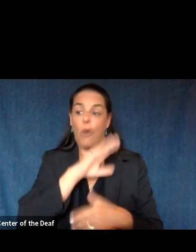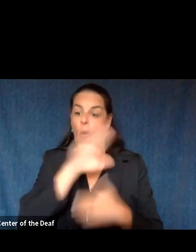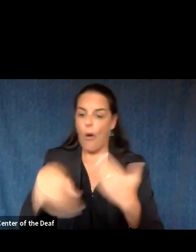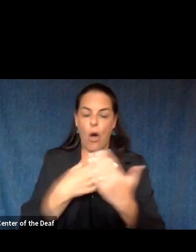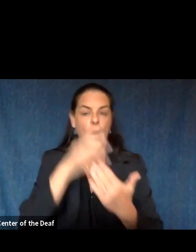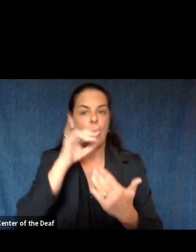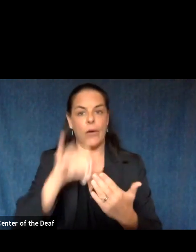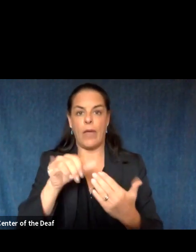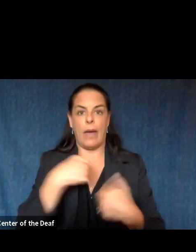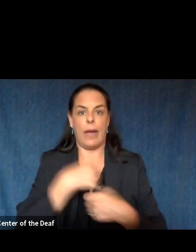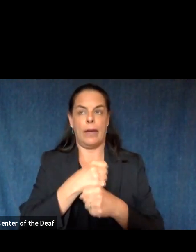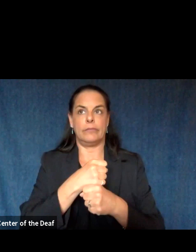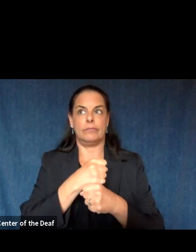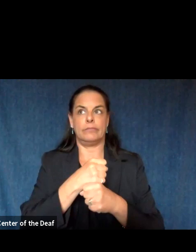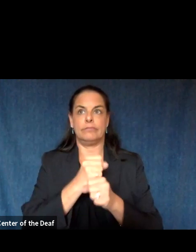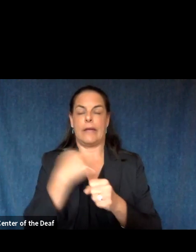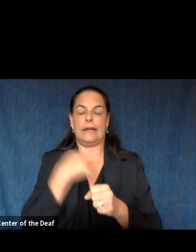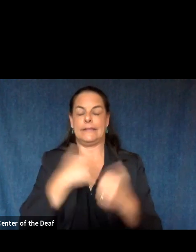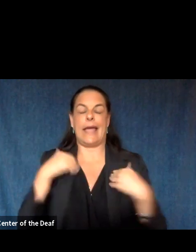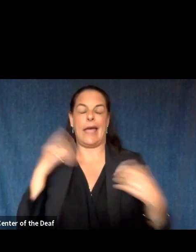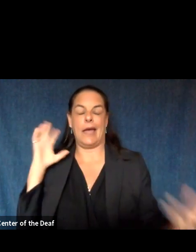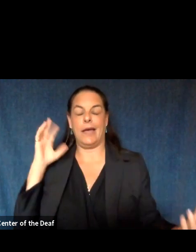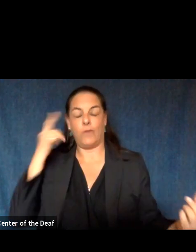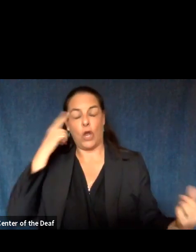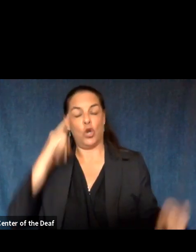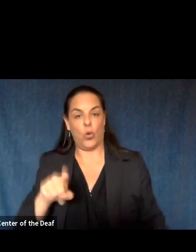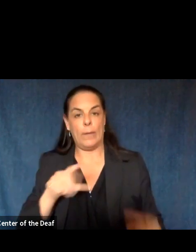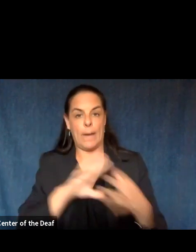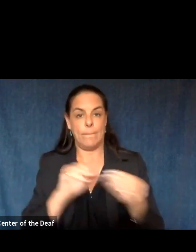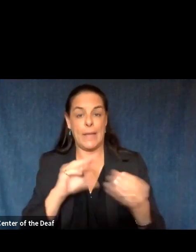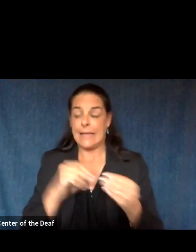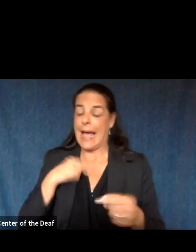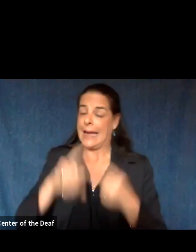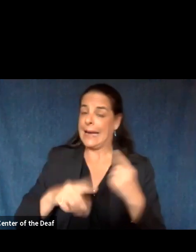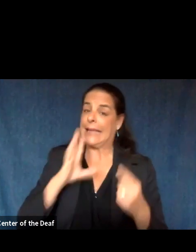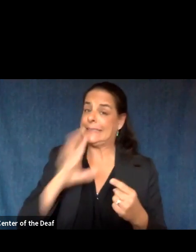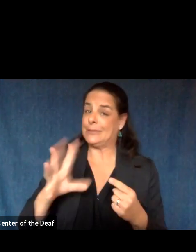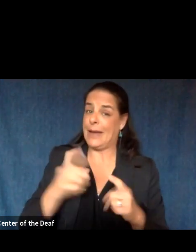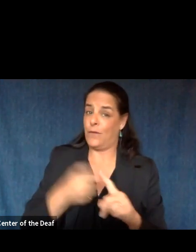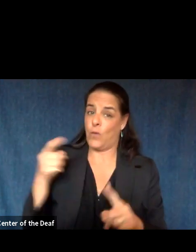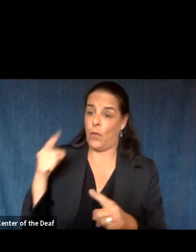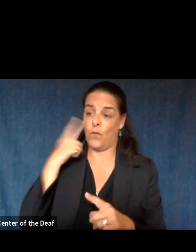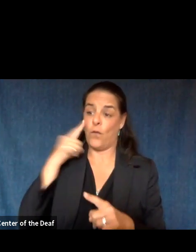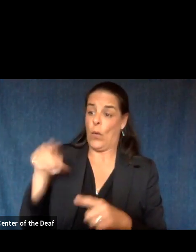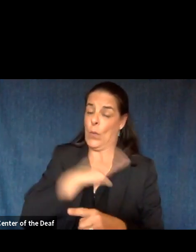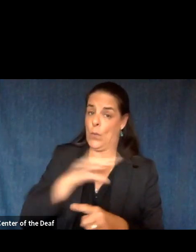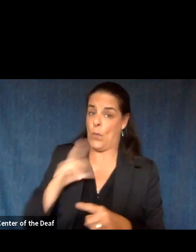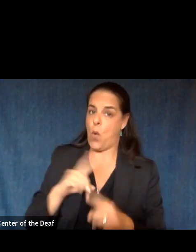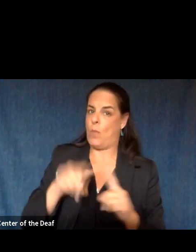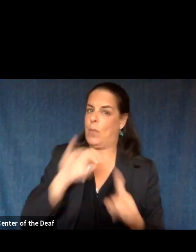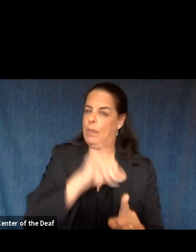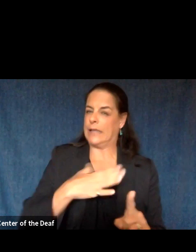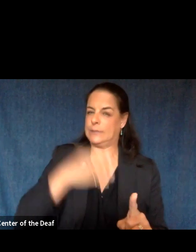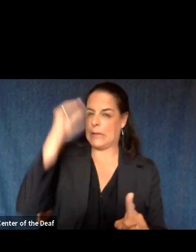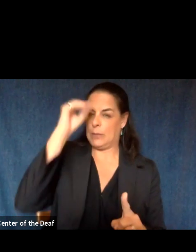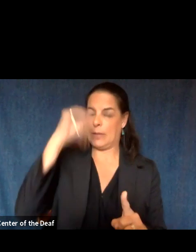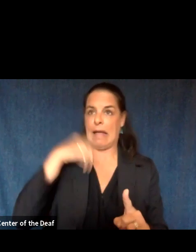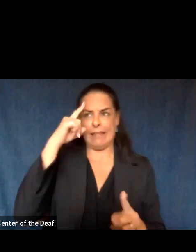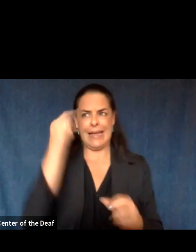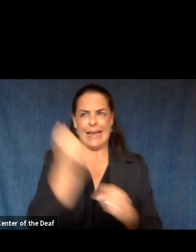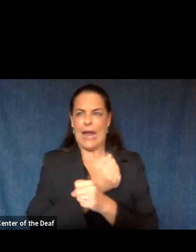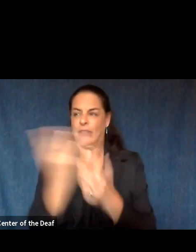a cohesive message. I can't speak for the board. I'm just telling you my opinion on that. But I think that all of those things kind of